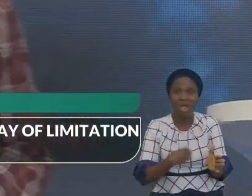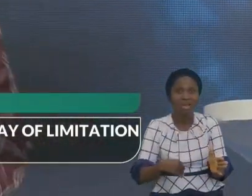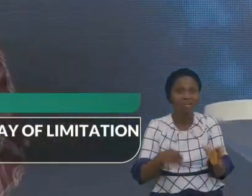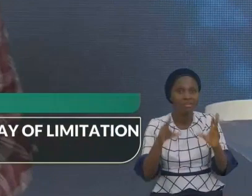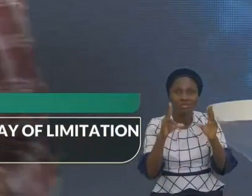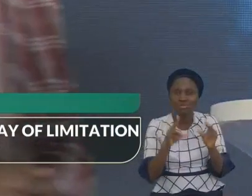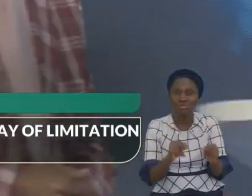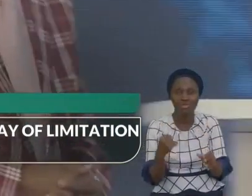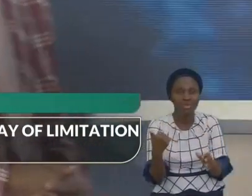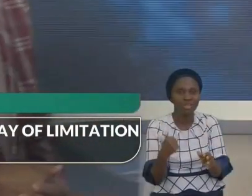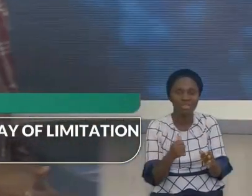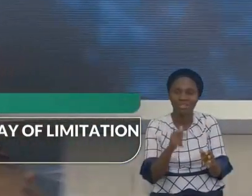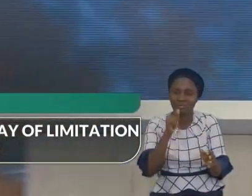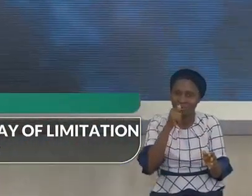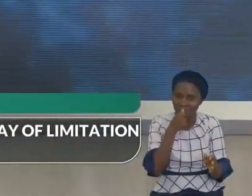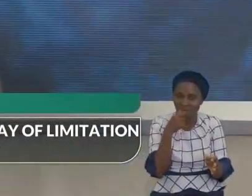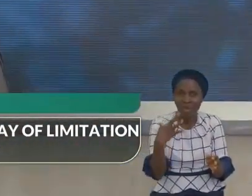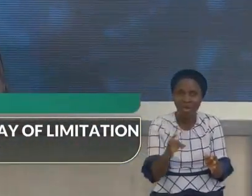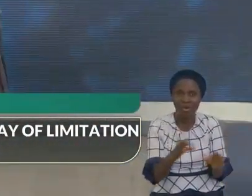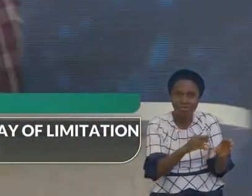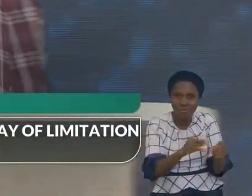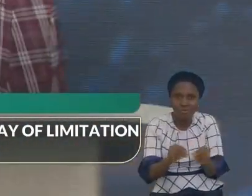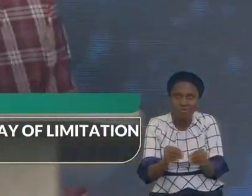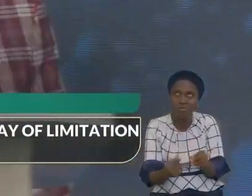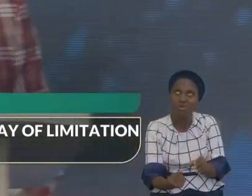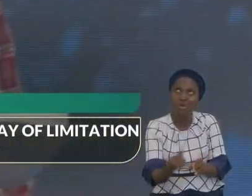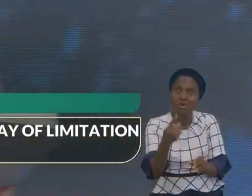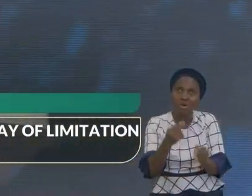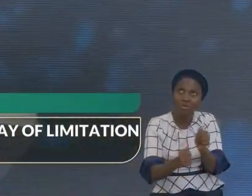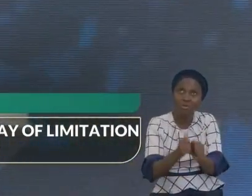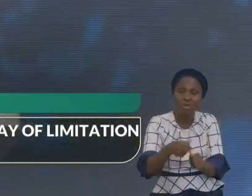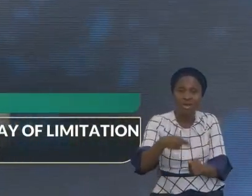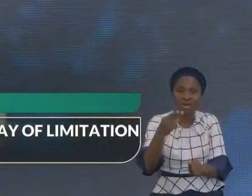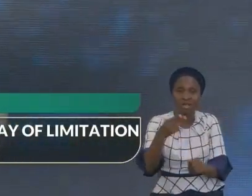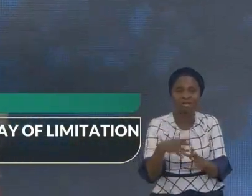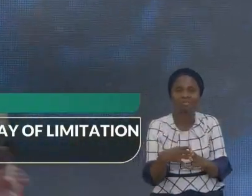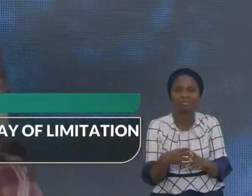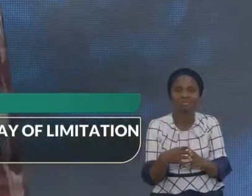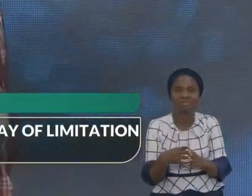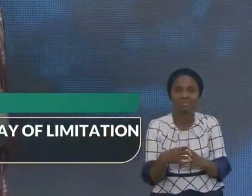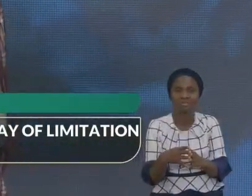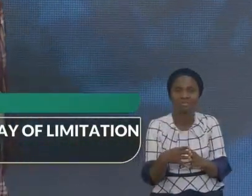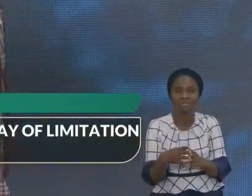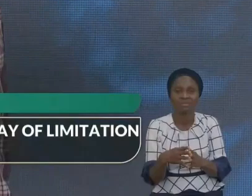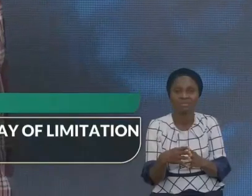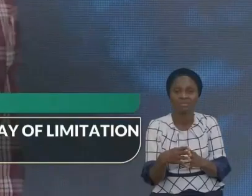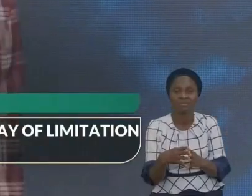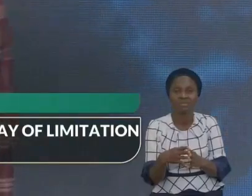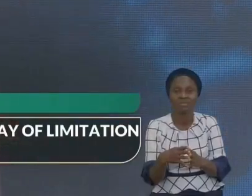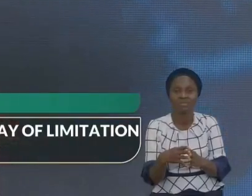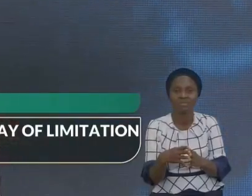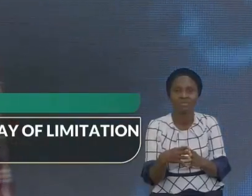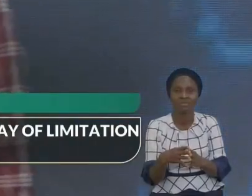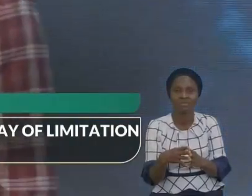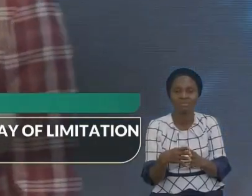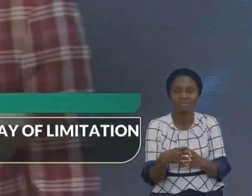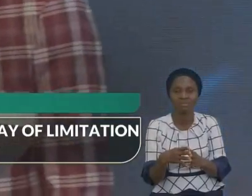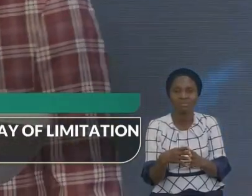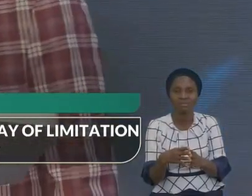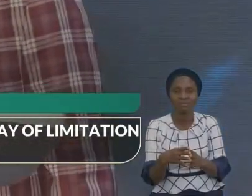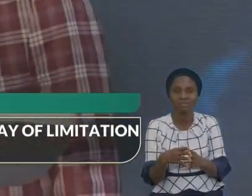Those those people, they are